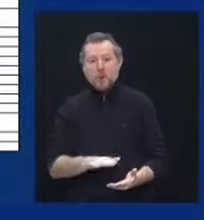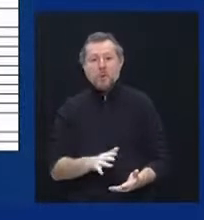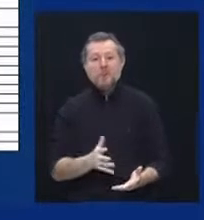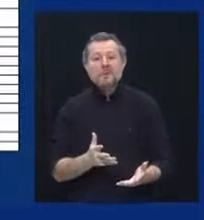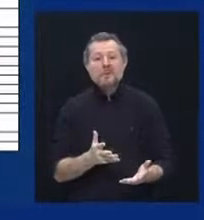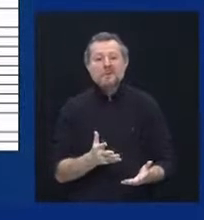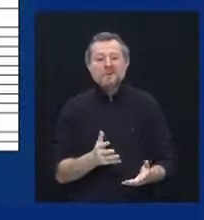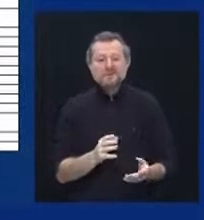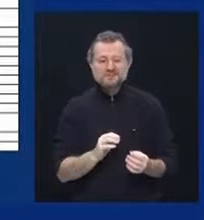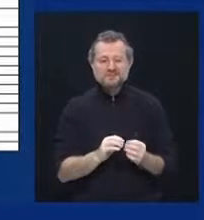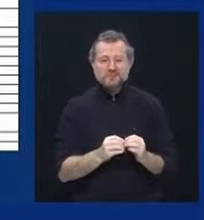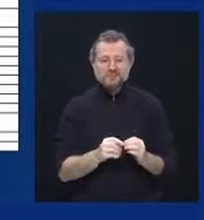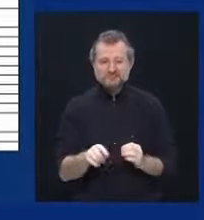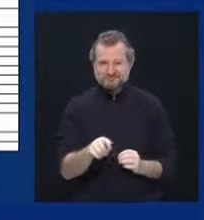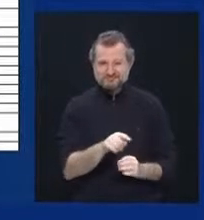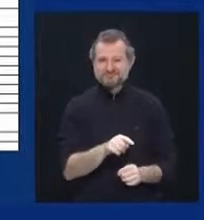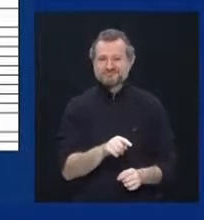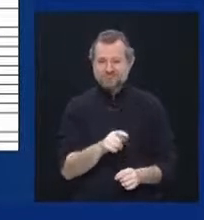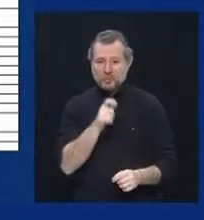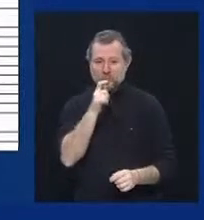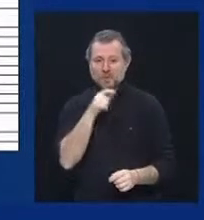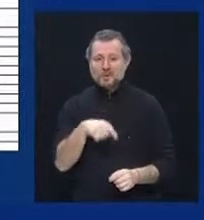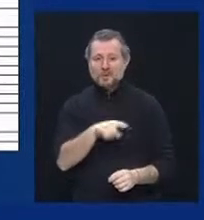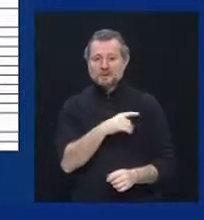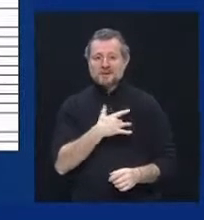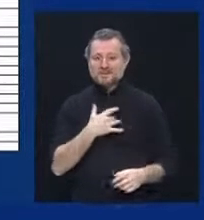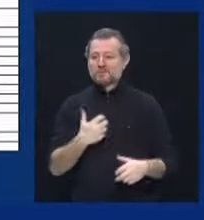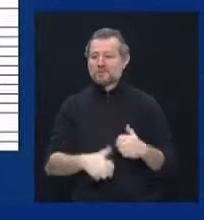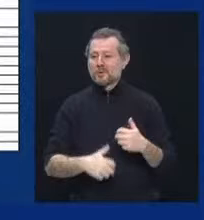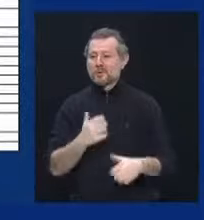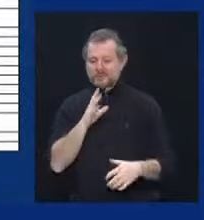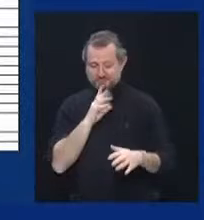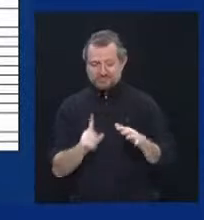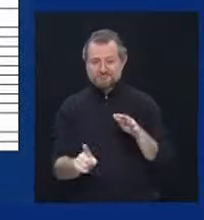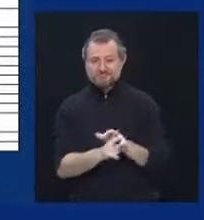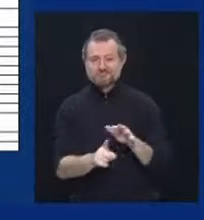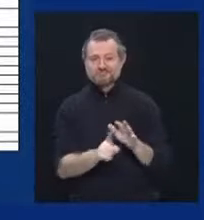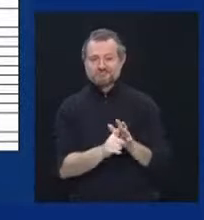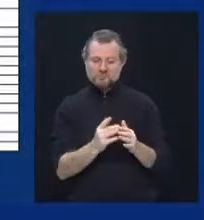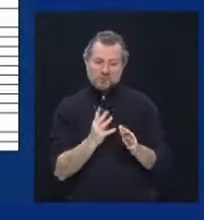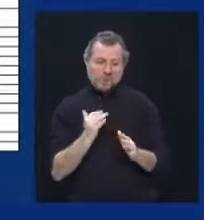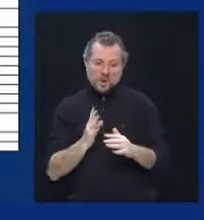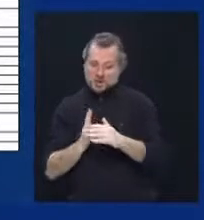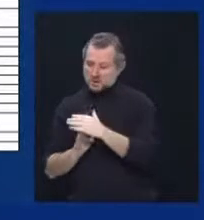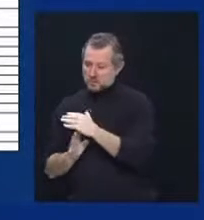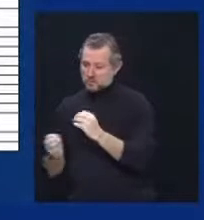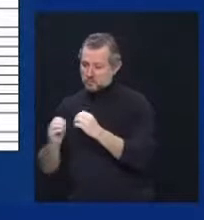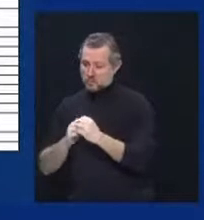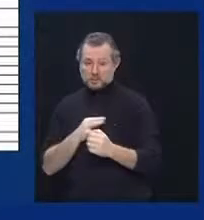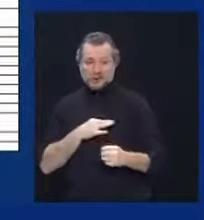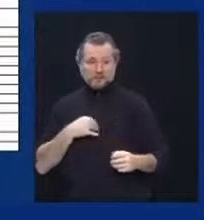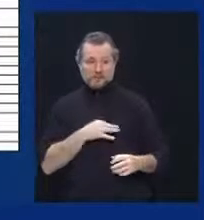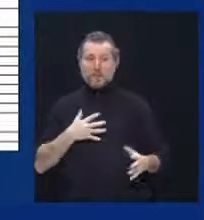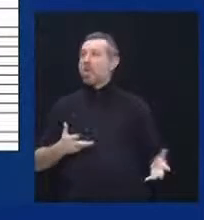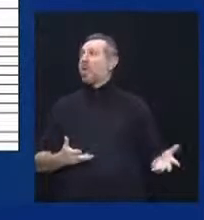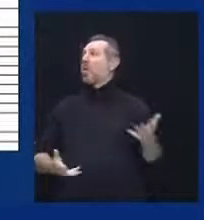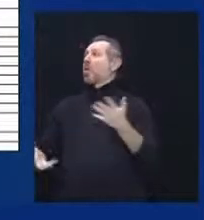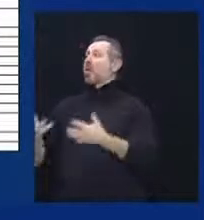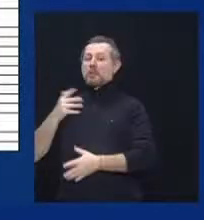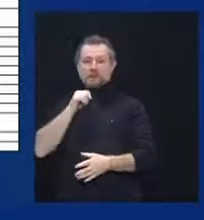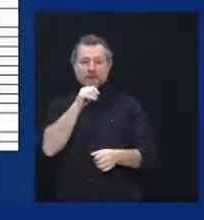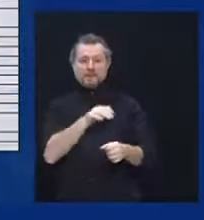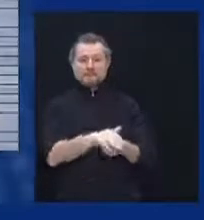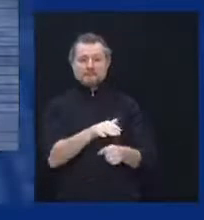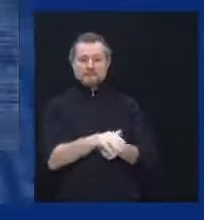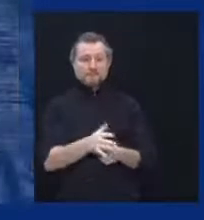will be the first hospitals to have a problem with hospital capacity and getting overwhelmed. That is